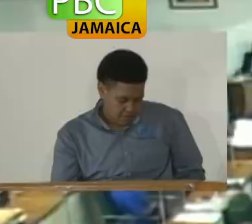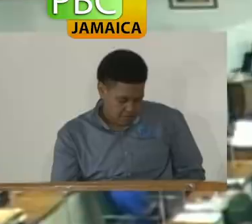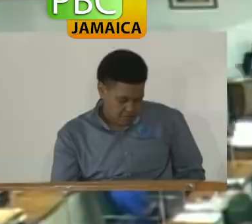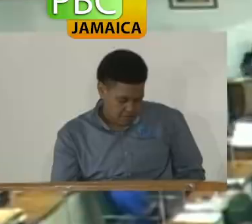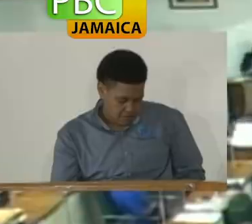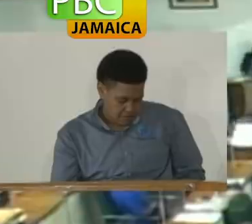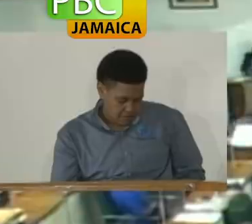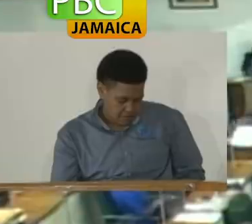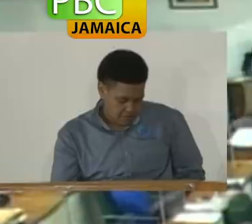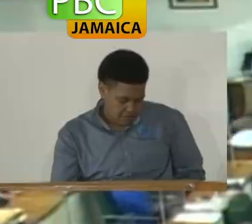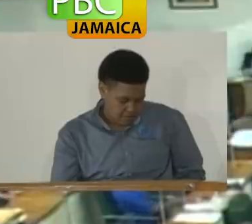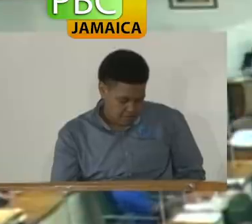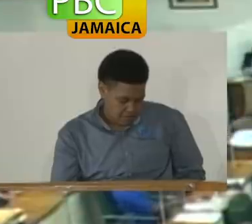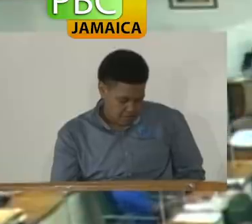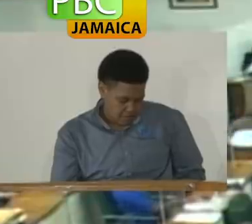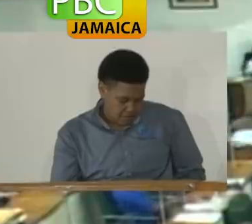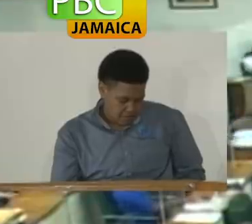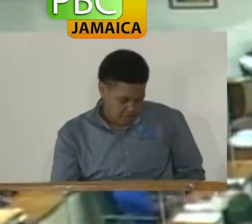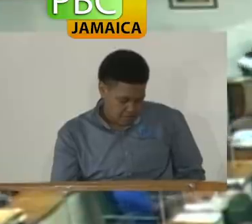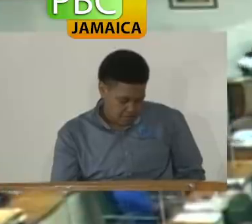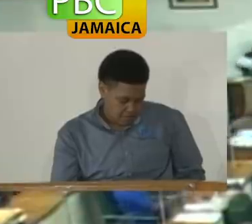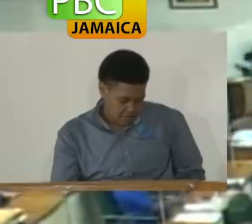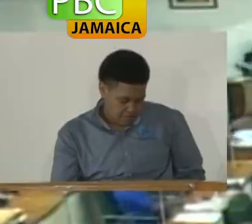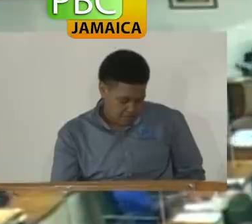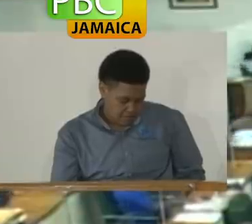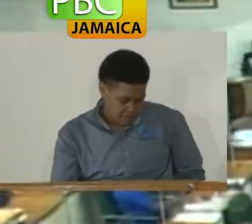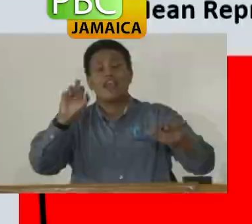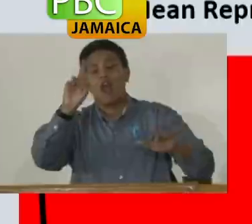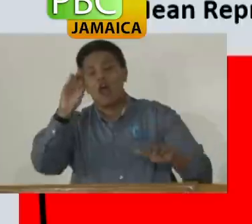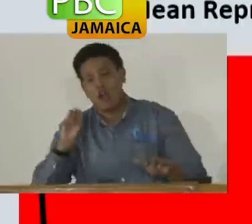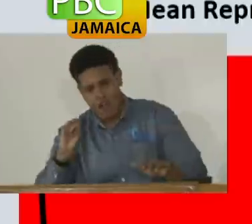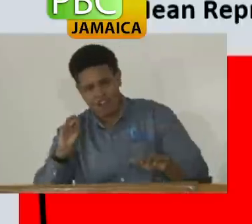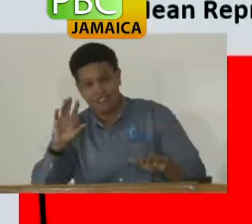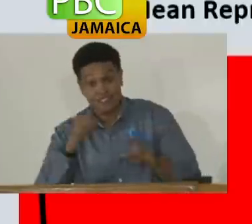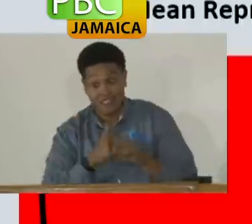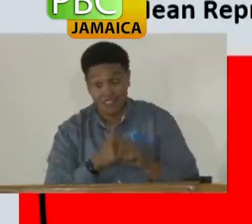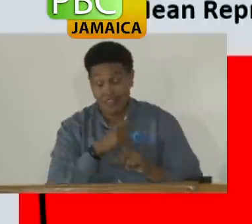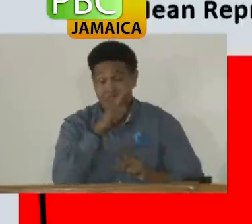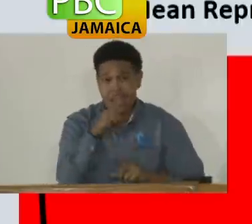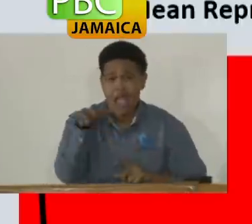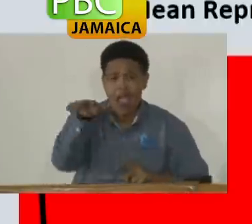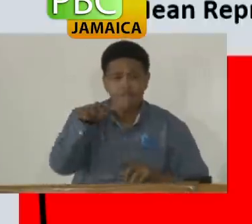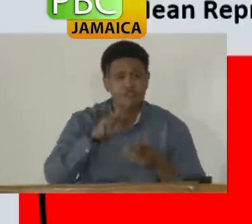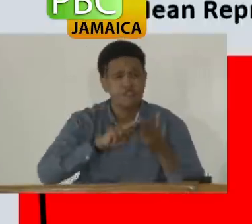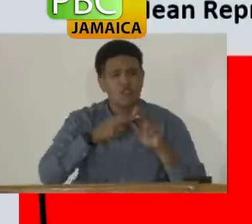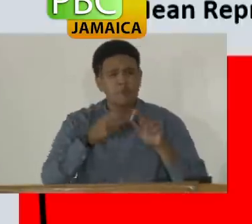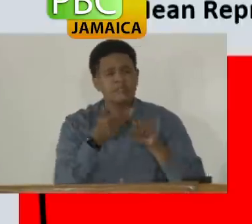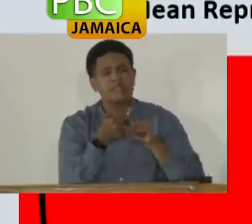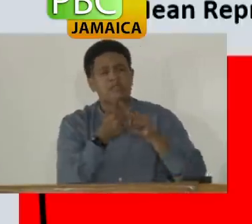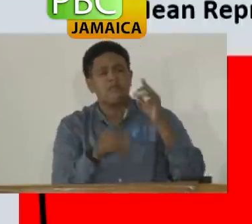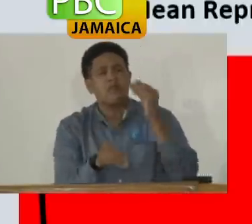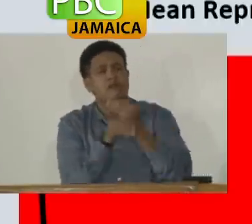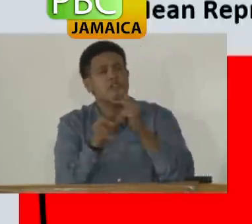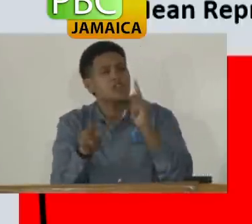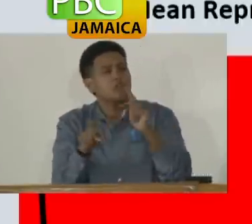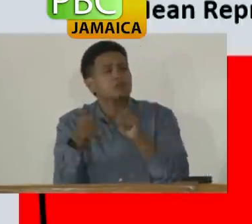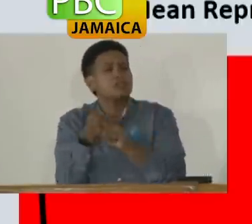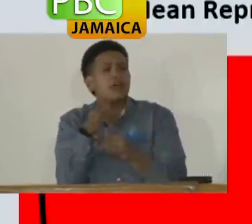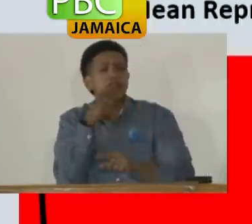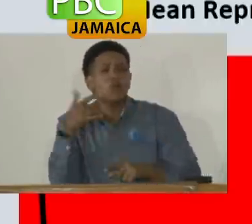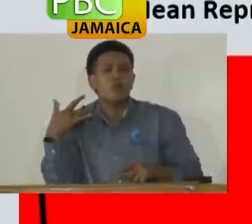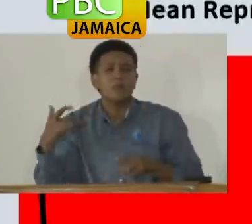He says the daily positivity rate has declined as well. The average number of additional persons that